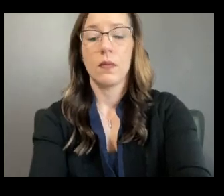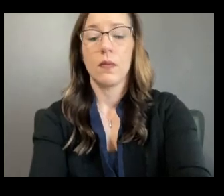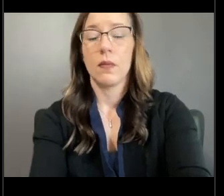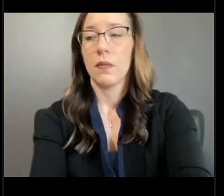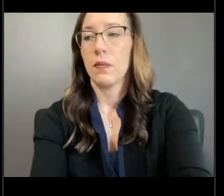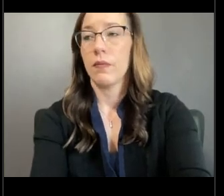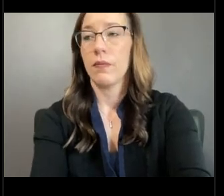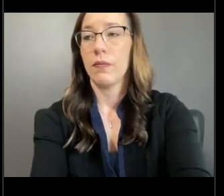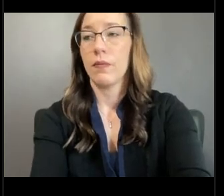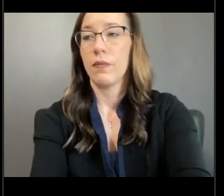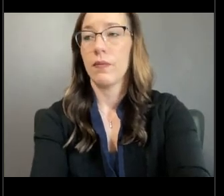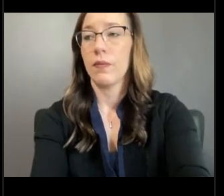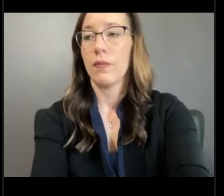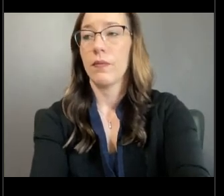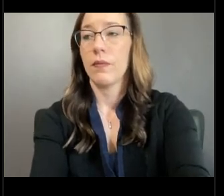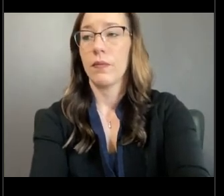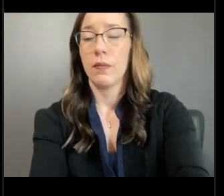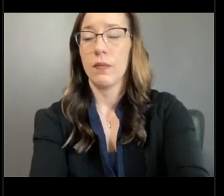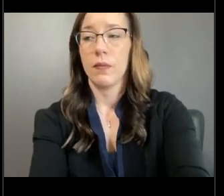The first option,